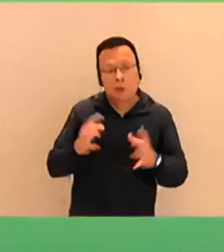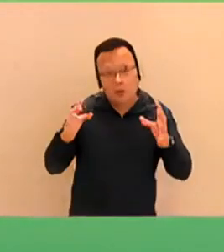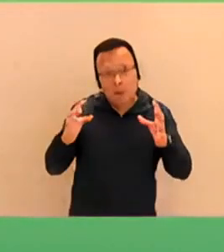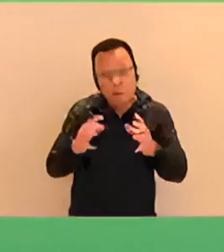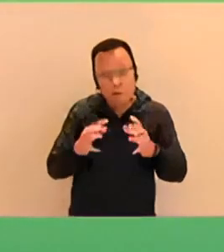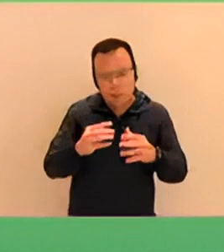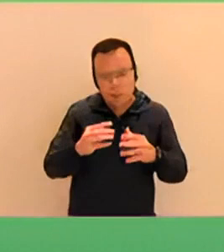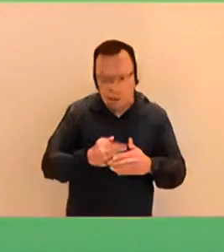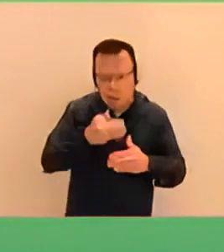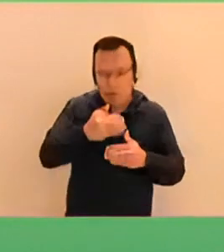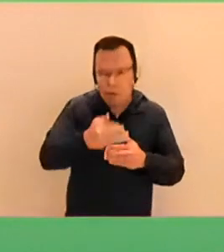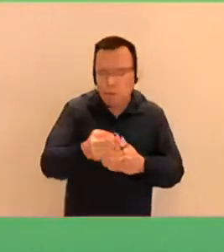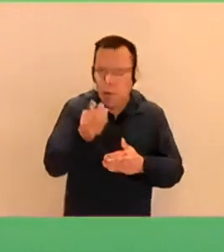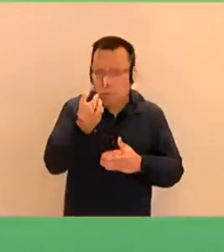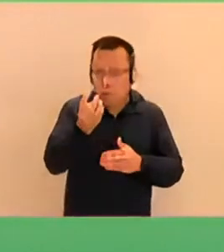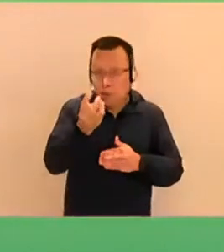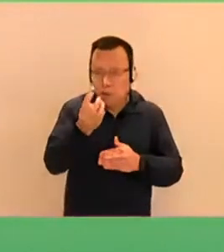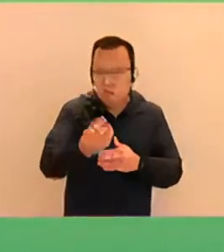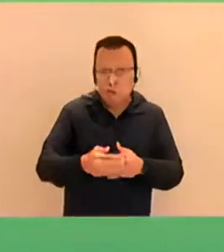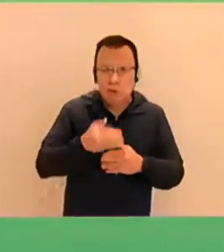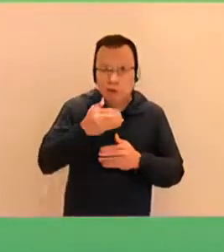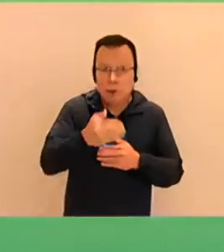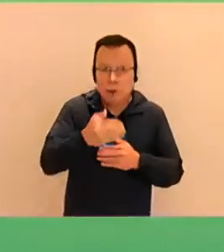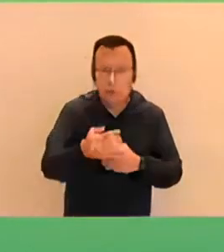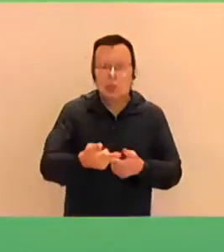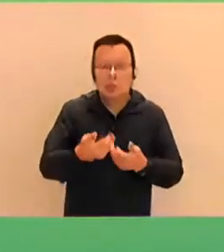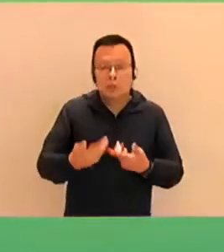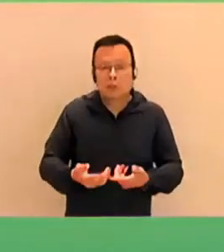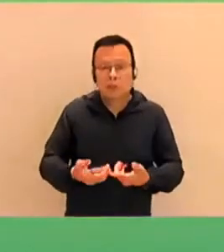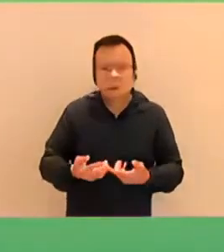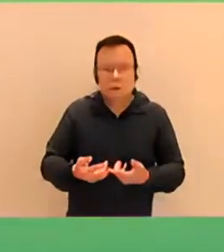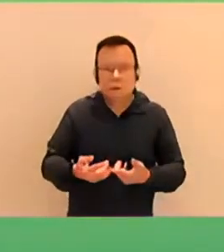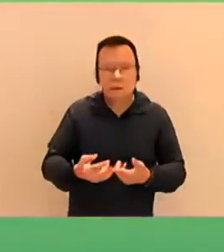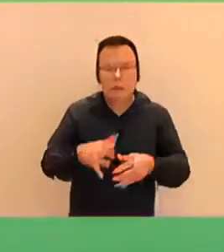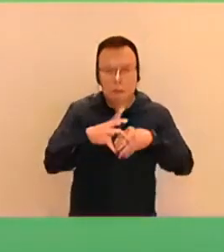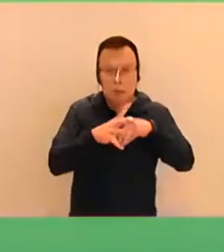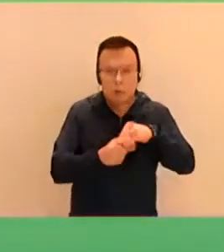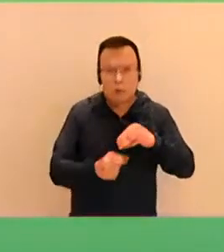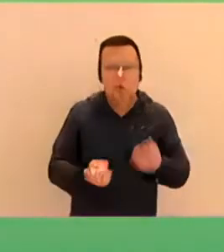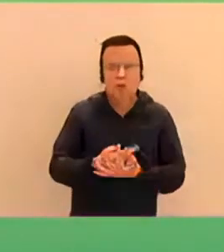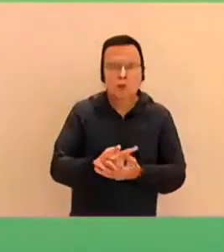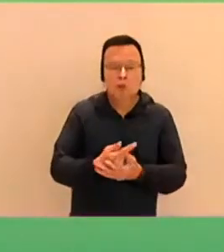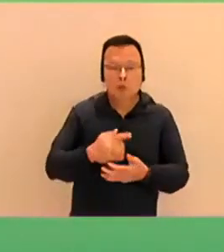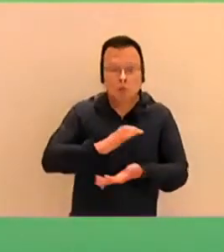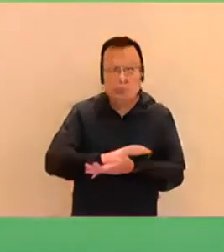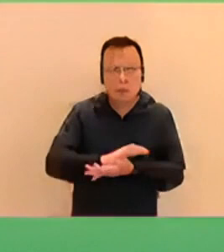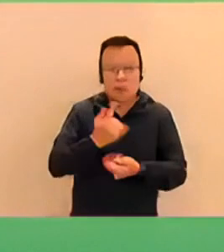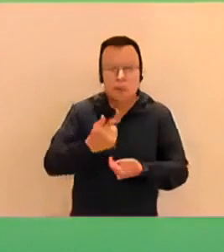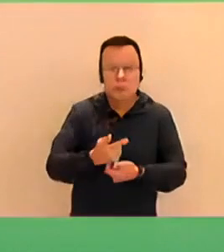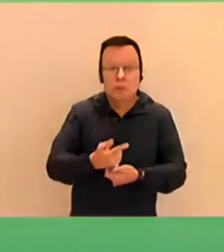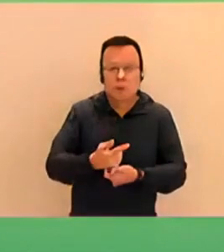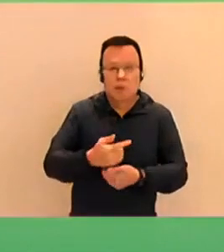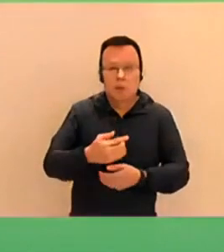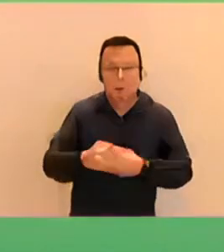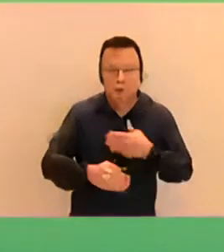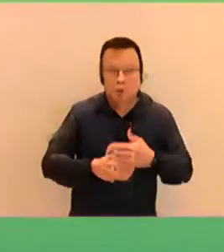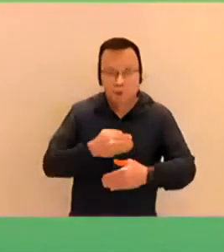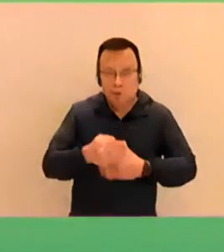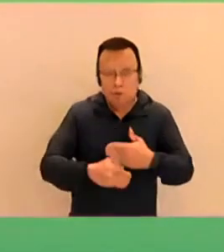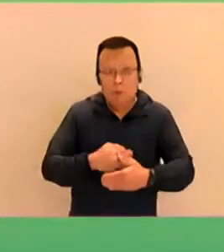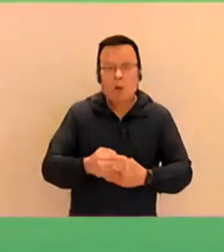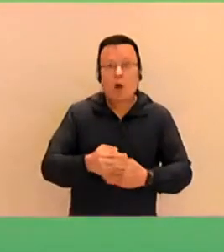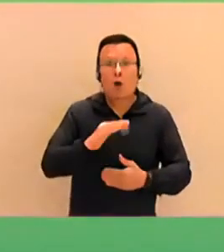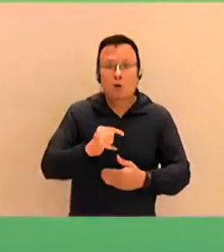we can summarize, and we could have a retrocommissioning for operation, and after that we could have a